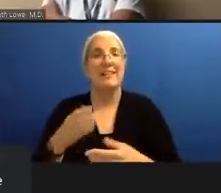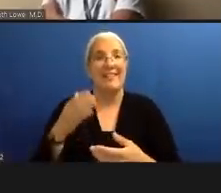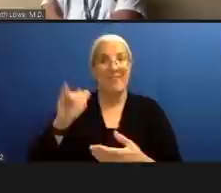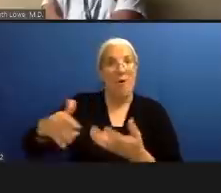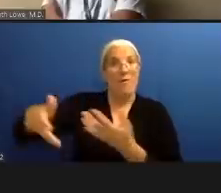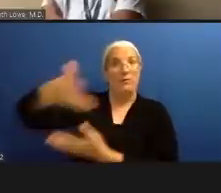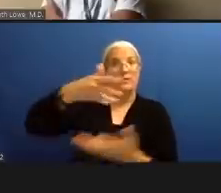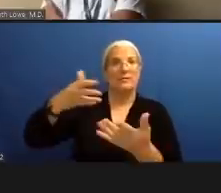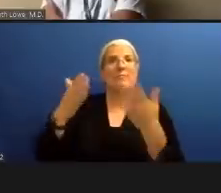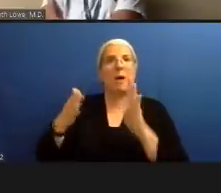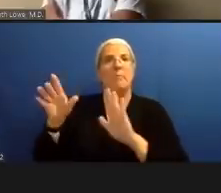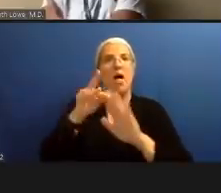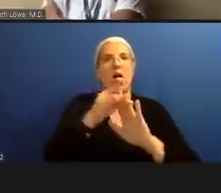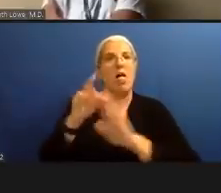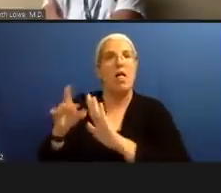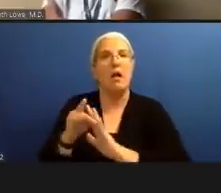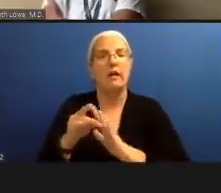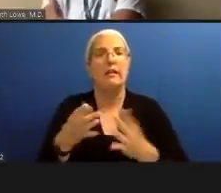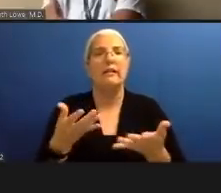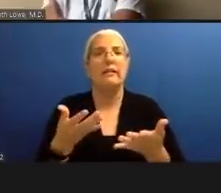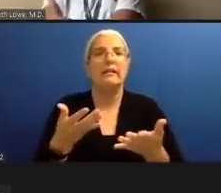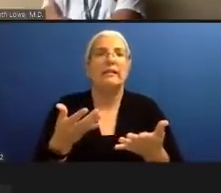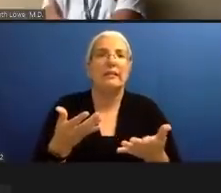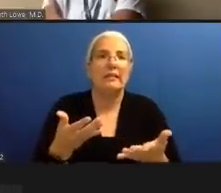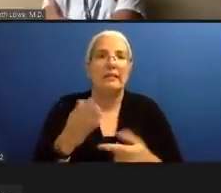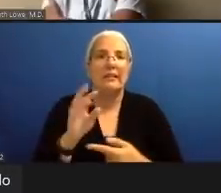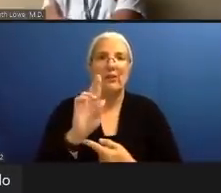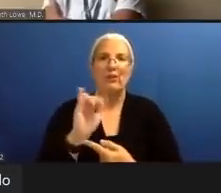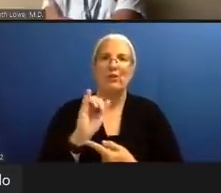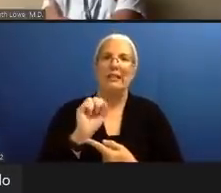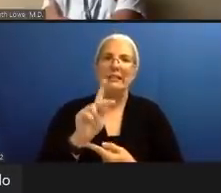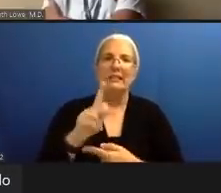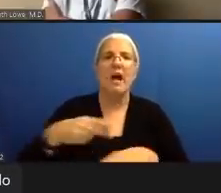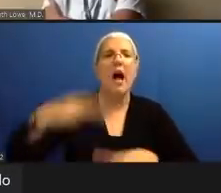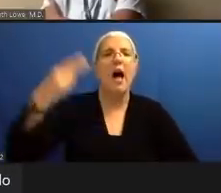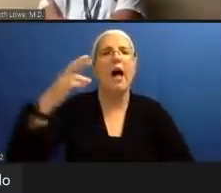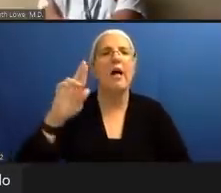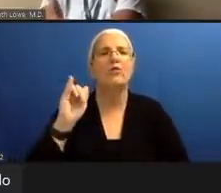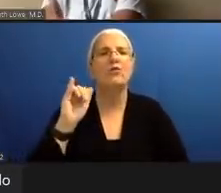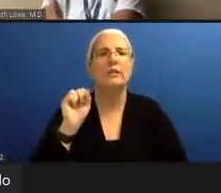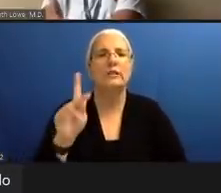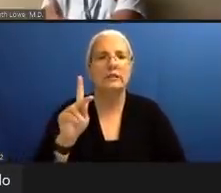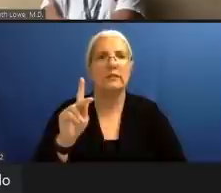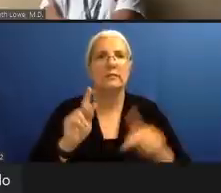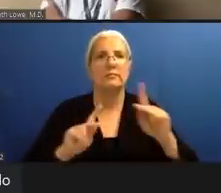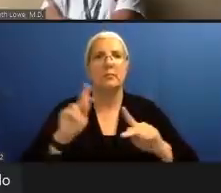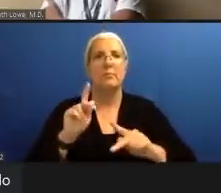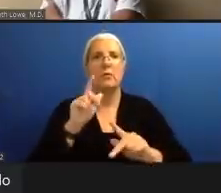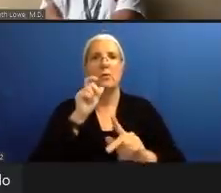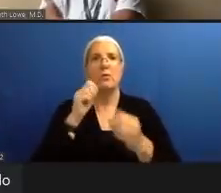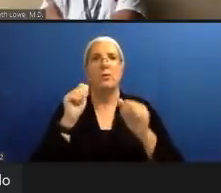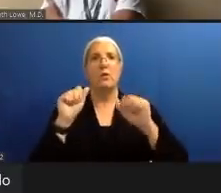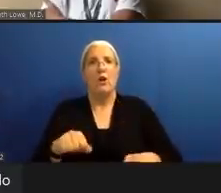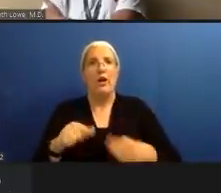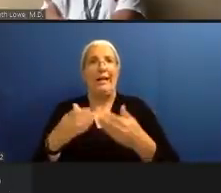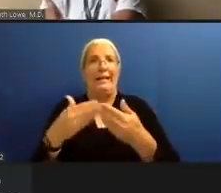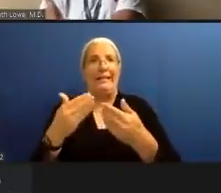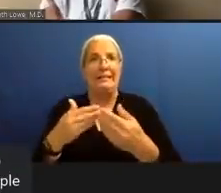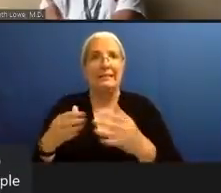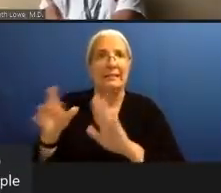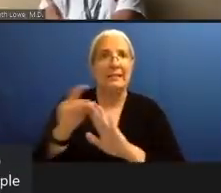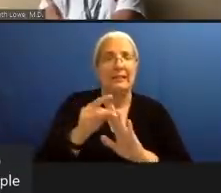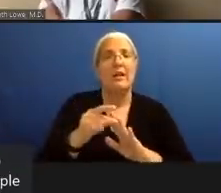severe outcomes if they do become infected, people of older age or people with comorbidities. And so our new testing site